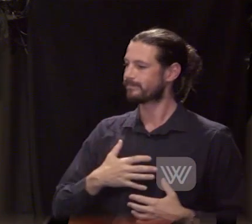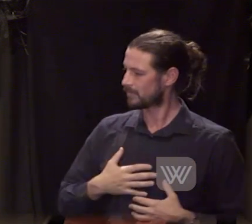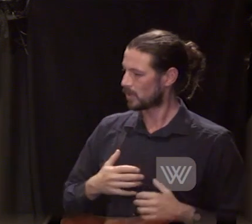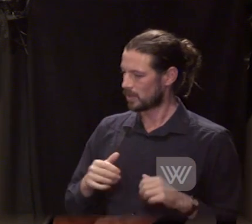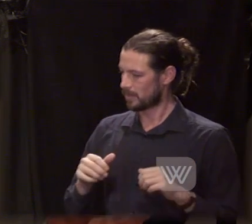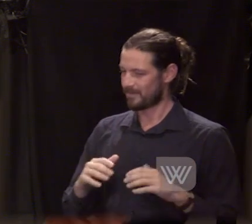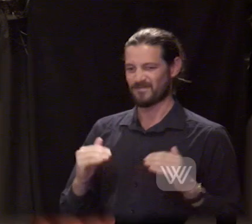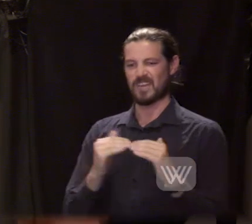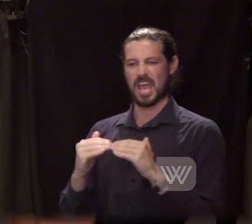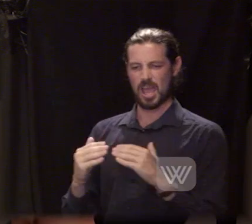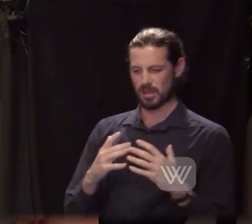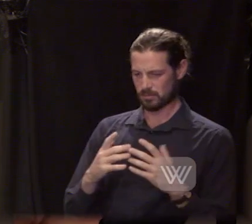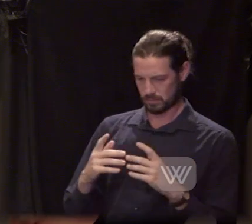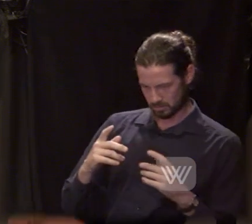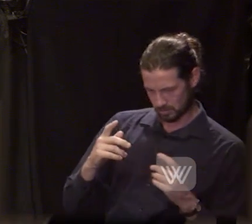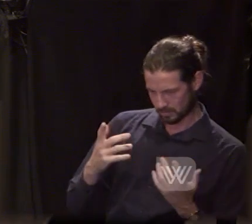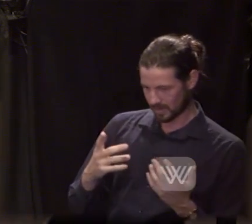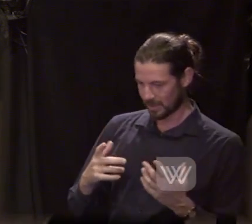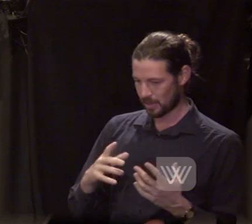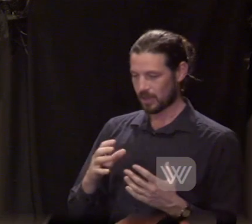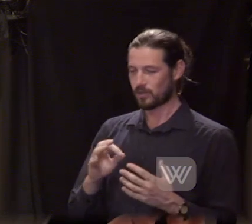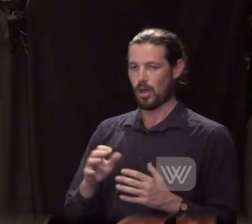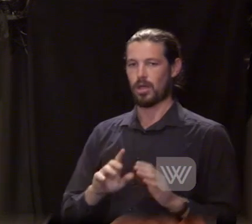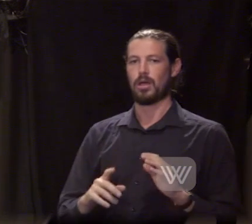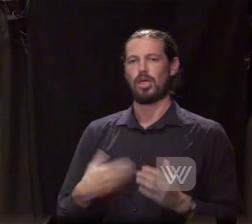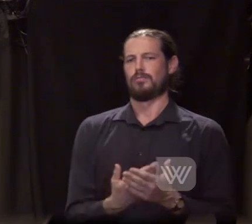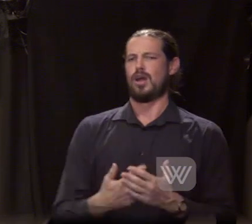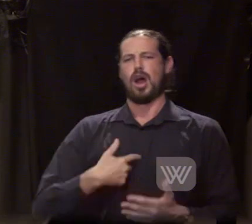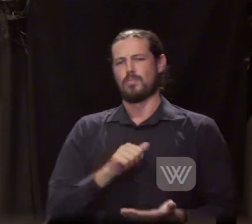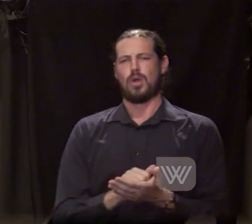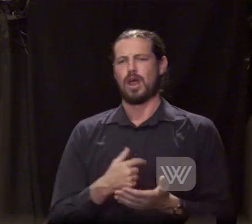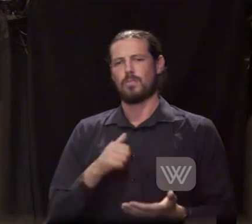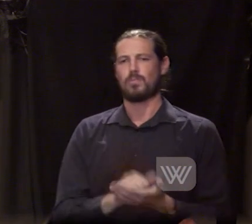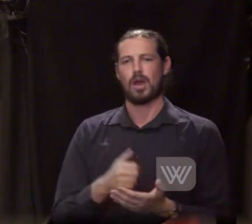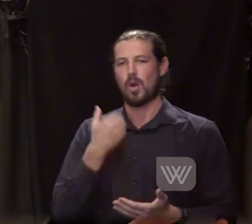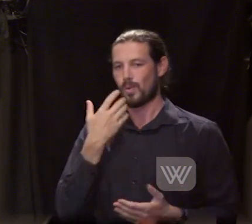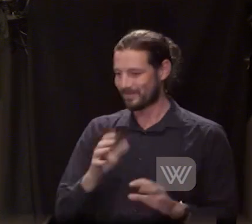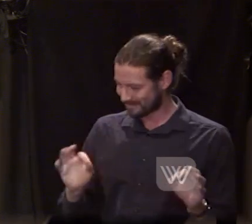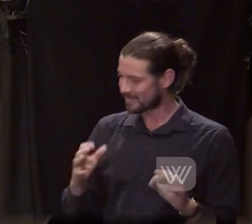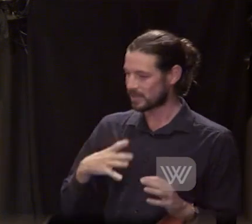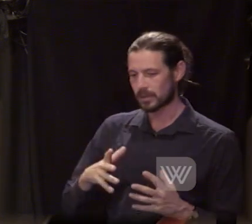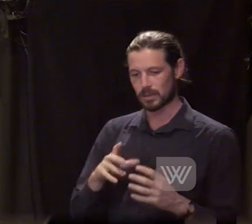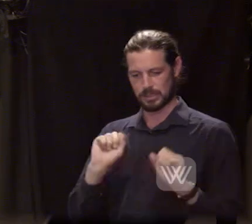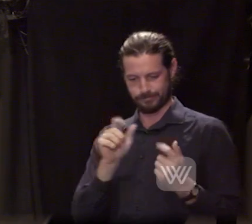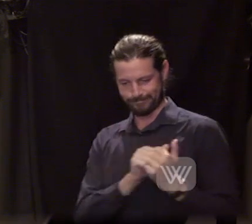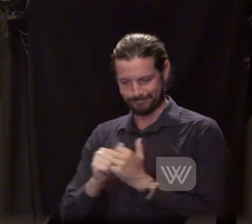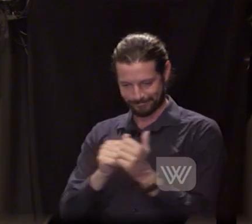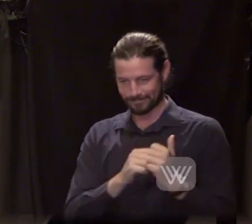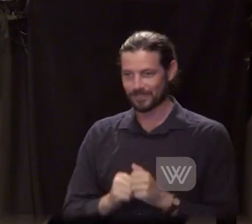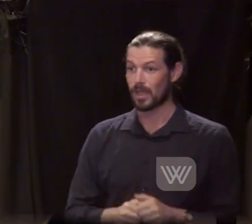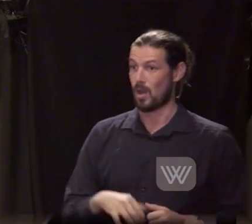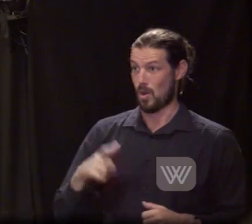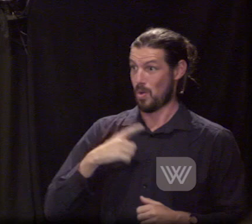entire group, rather than I have to be right all the time, because there's a good chance you're not right all the time. And if you can just accept that now, you'll be a much happier